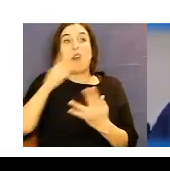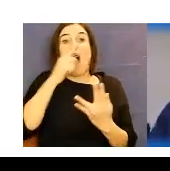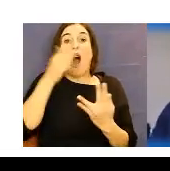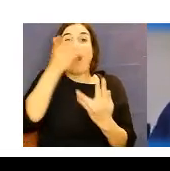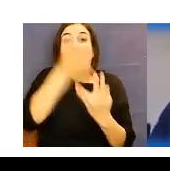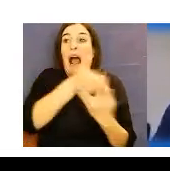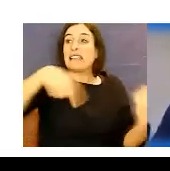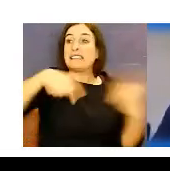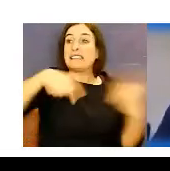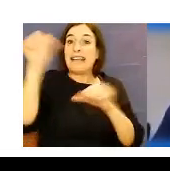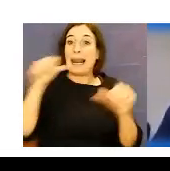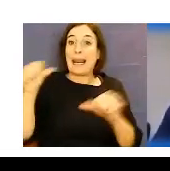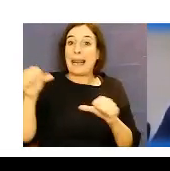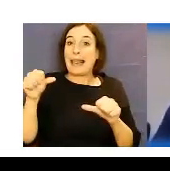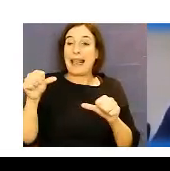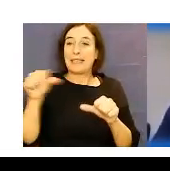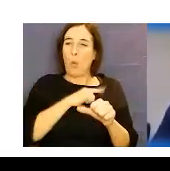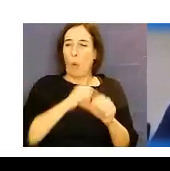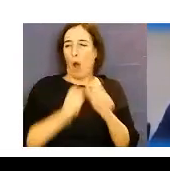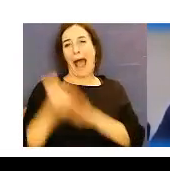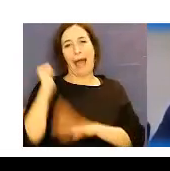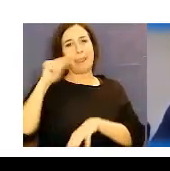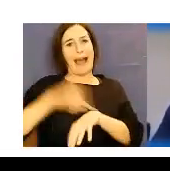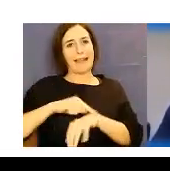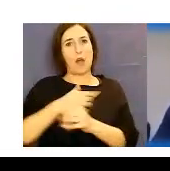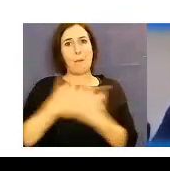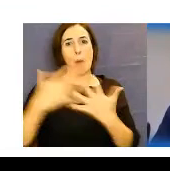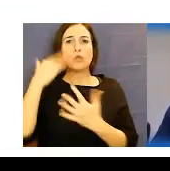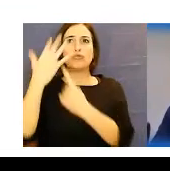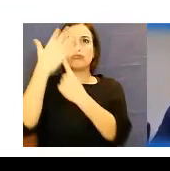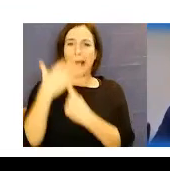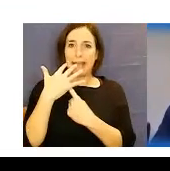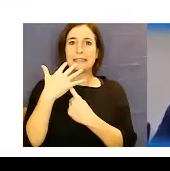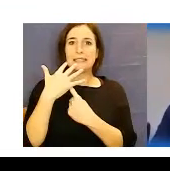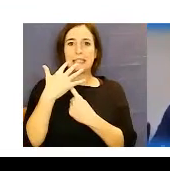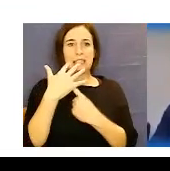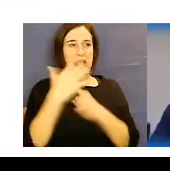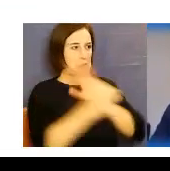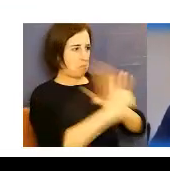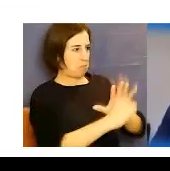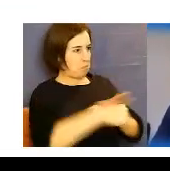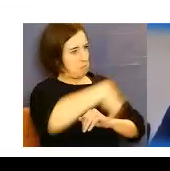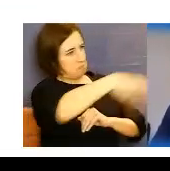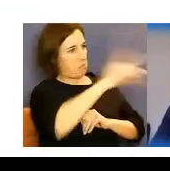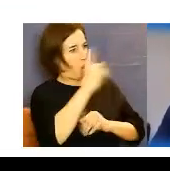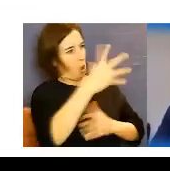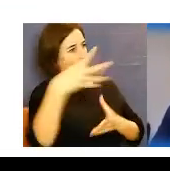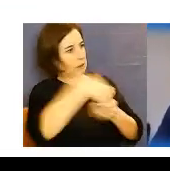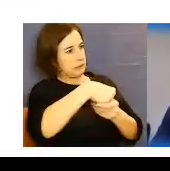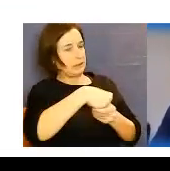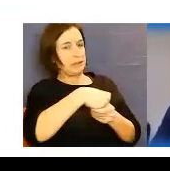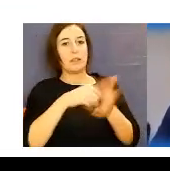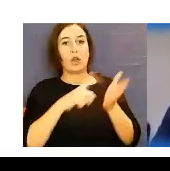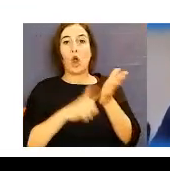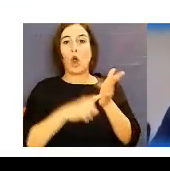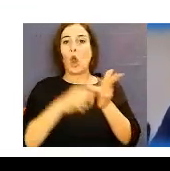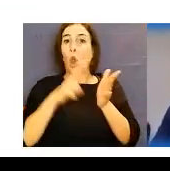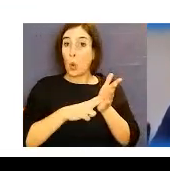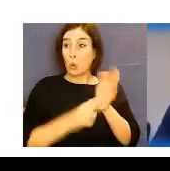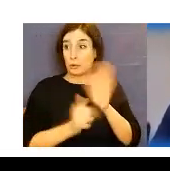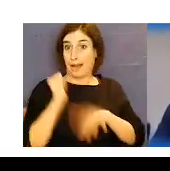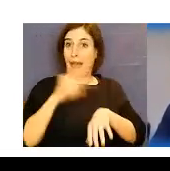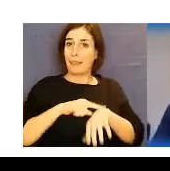to give some background, we suffered a lot of racism at the time as well. So Luton was the hub of, you know, lastly, the English Defence League, you know, we've